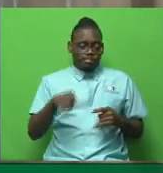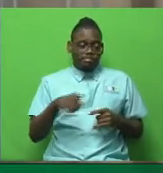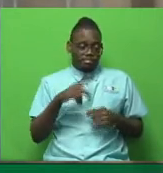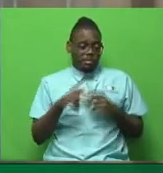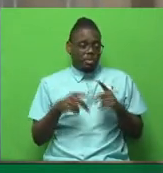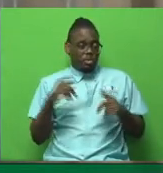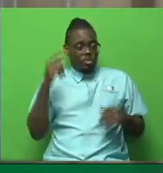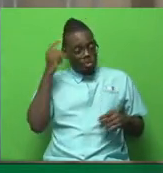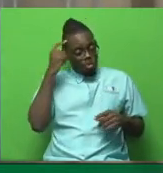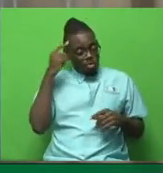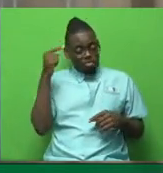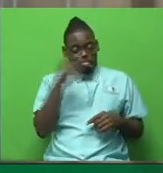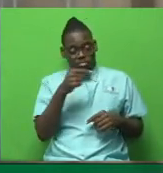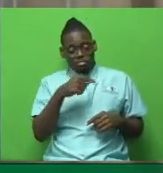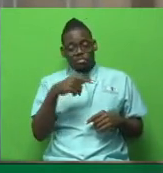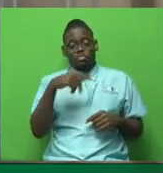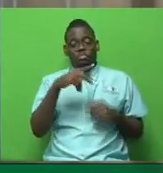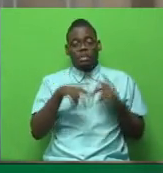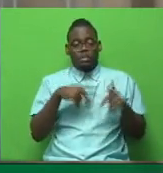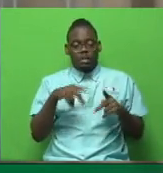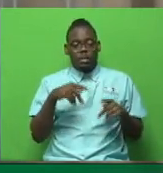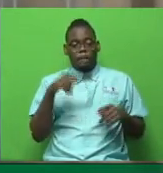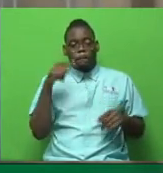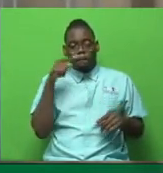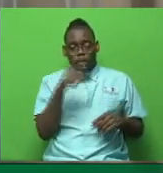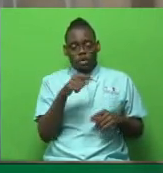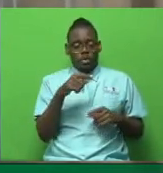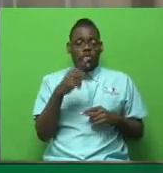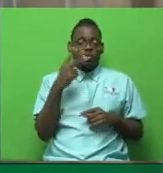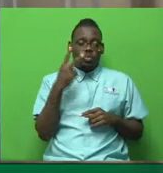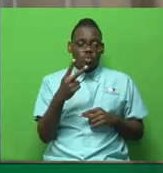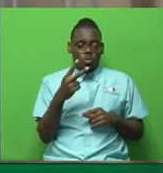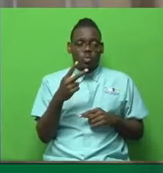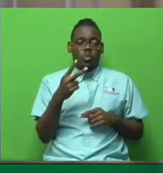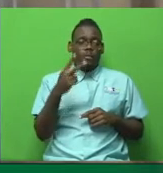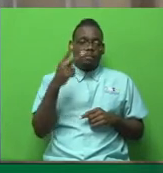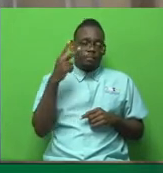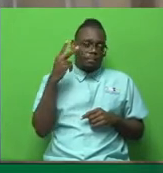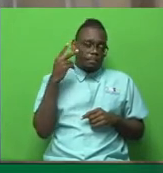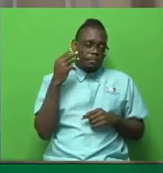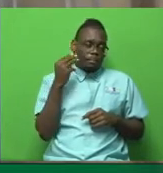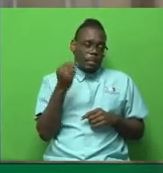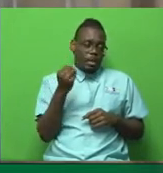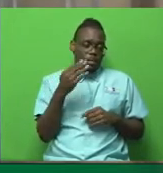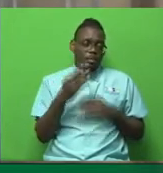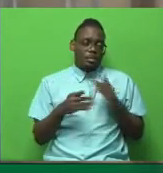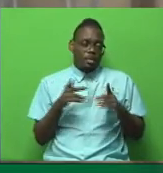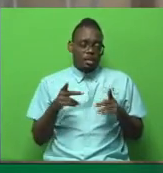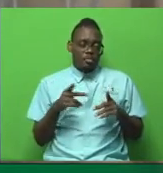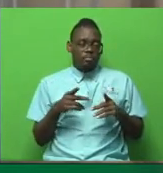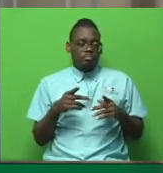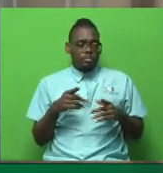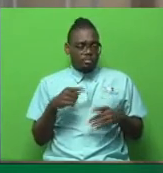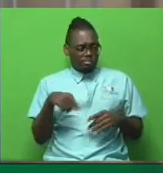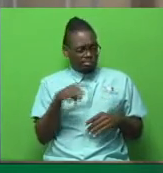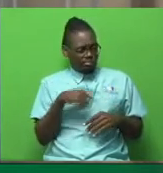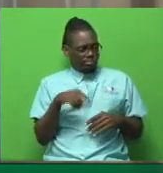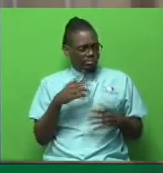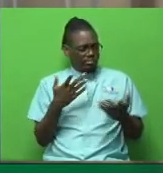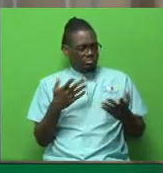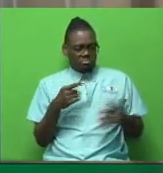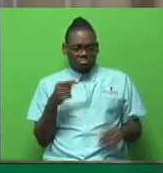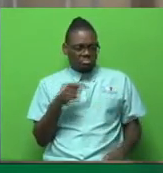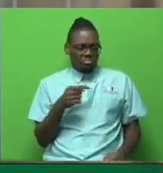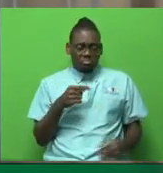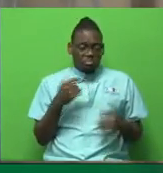that this country is far worse off today than it has ever been on the any previous government in